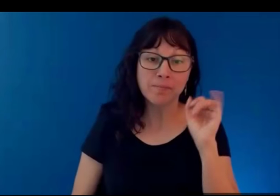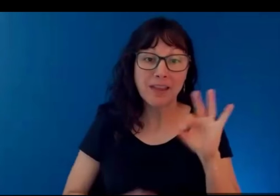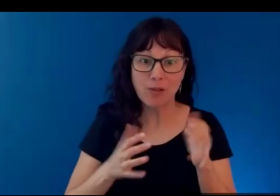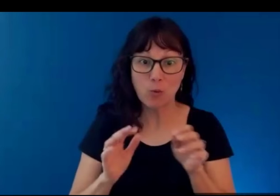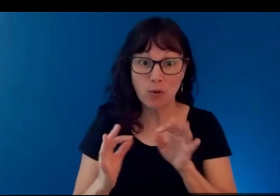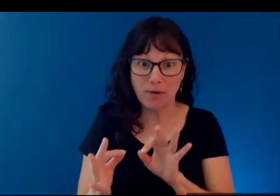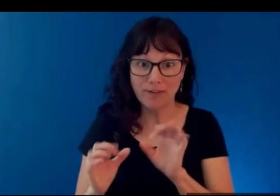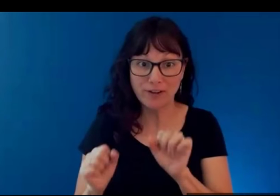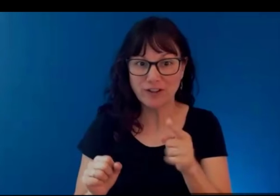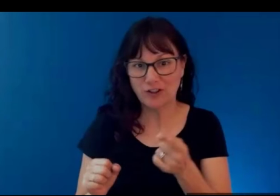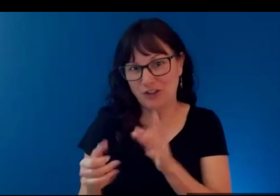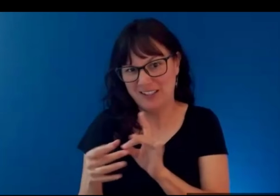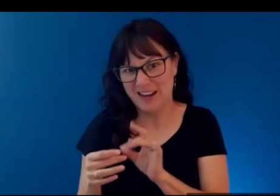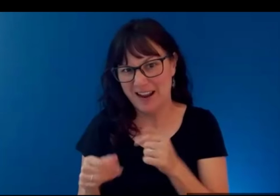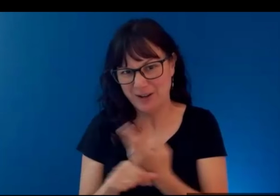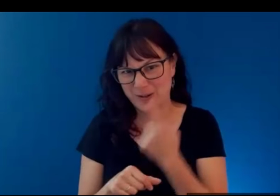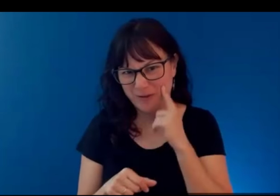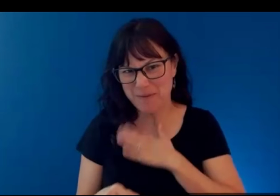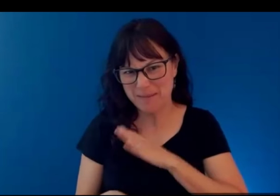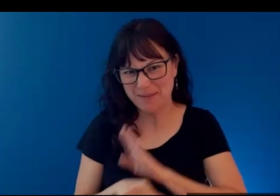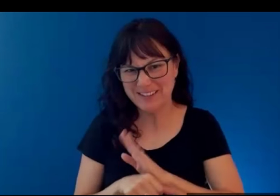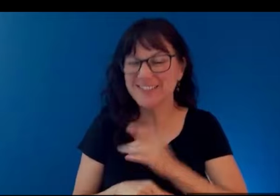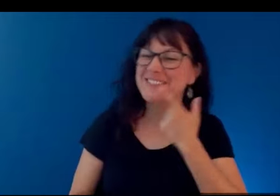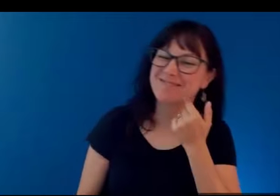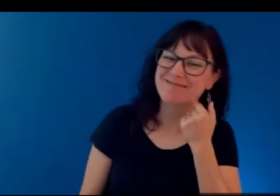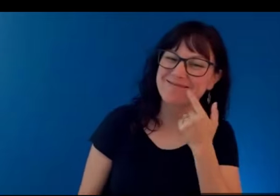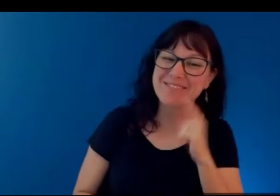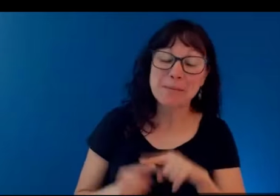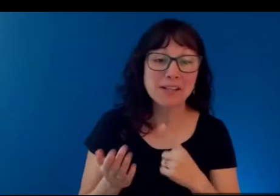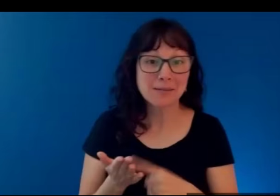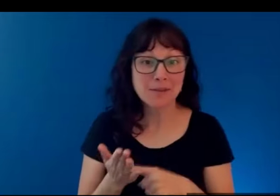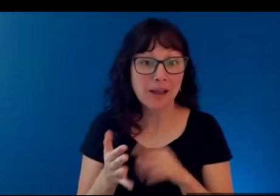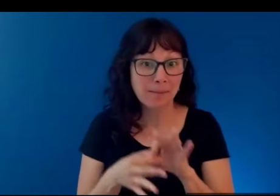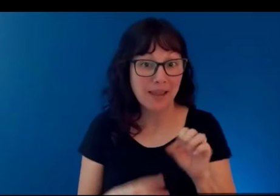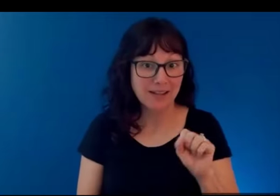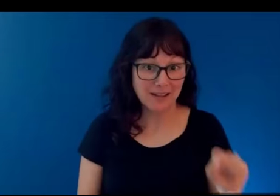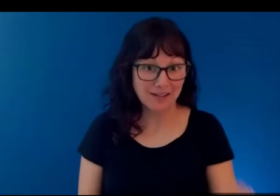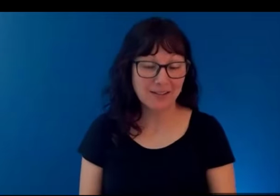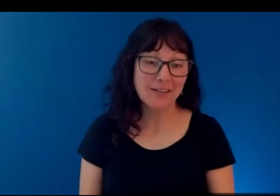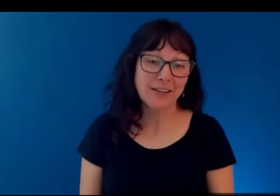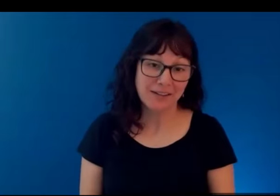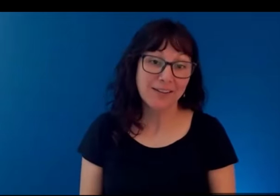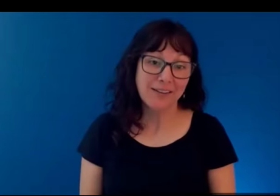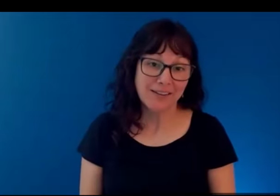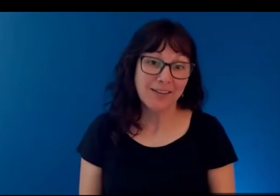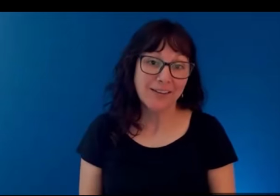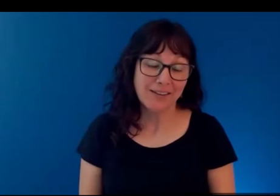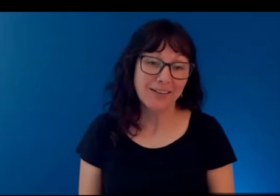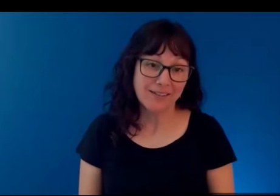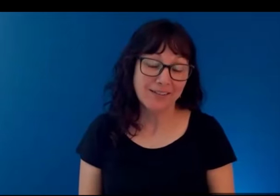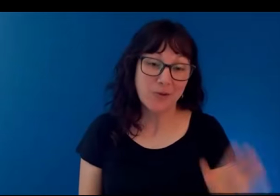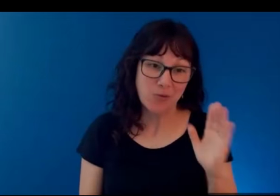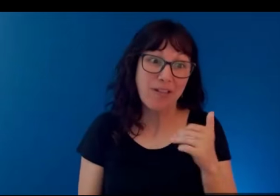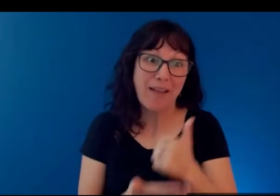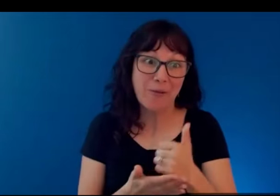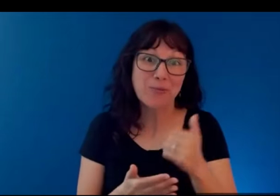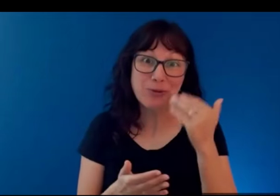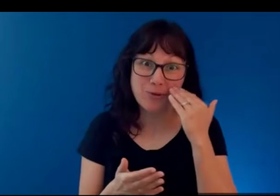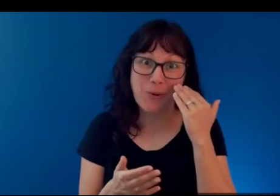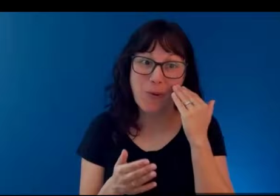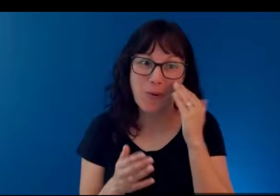use this for my business. But sometimes with Social Security, it helps to know the magic